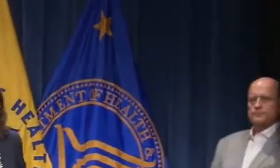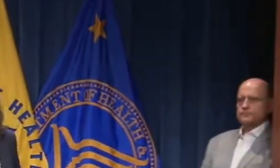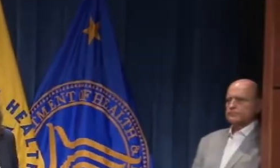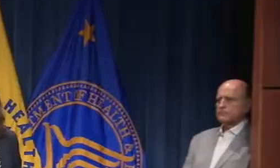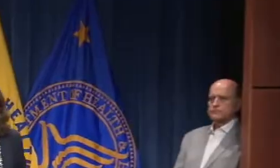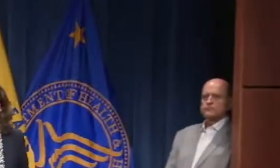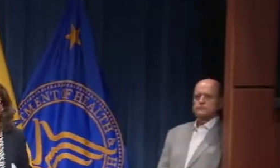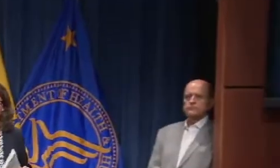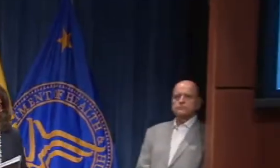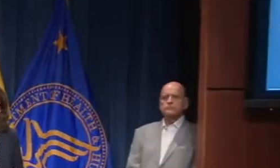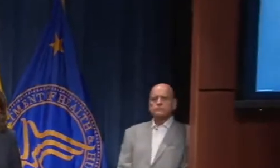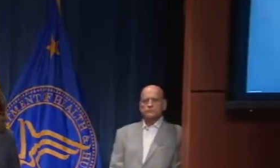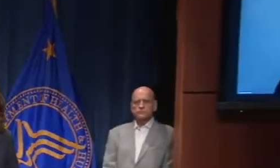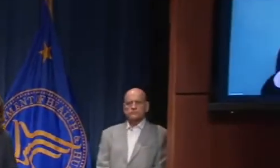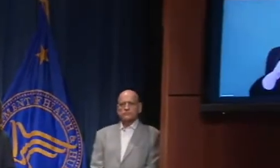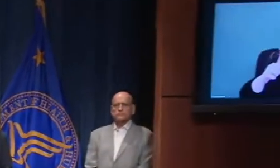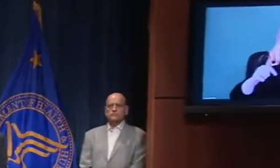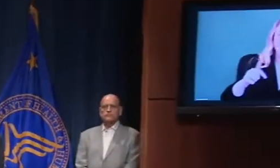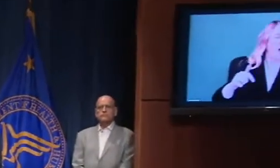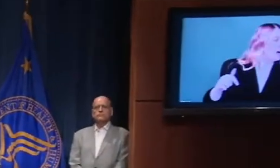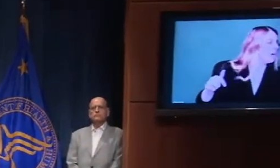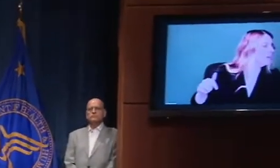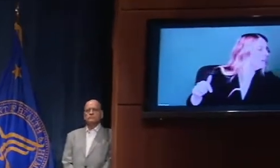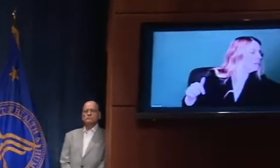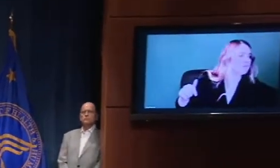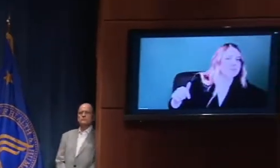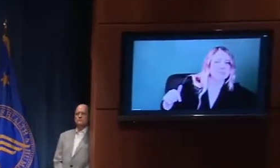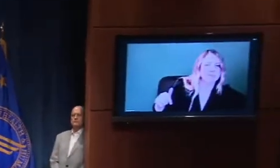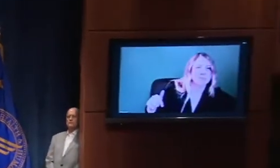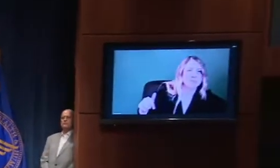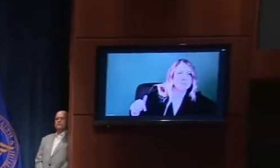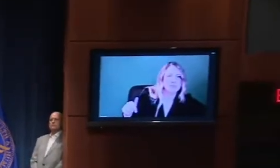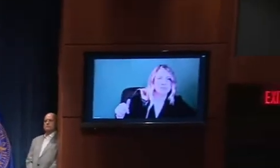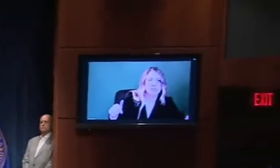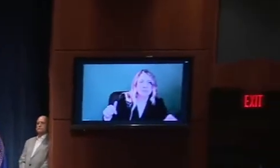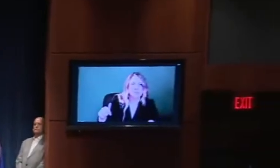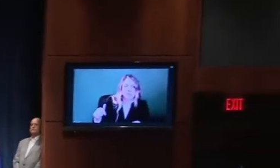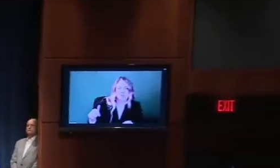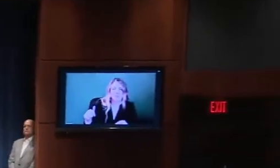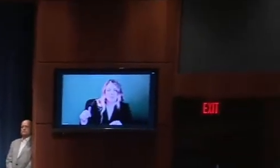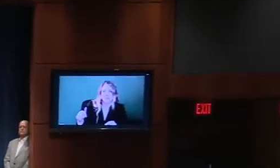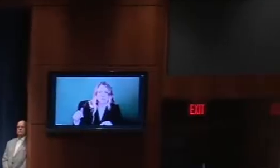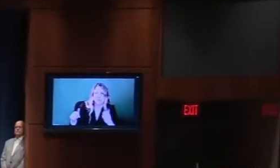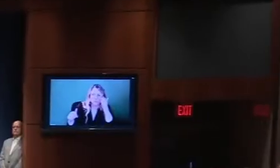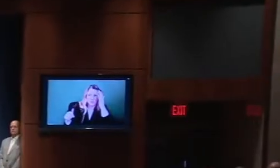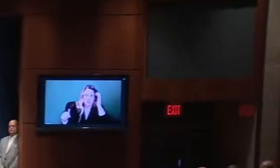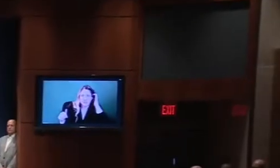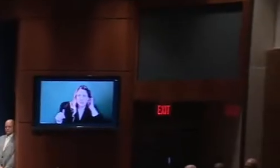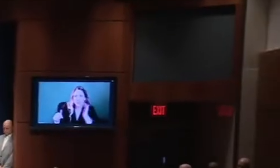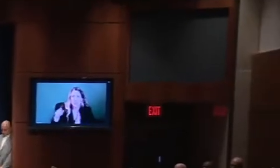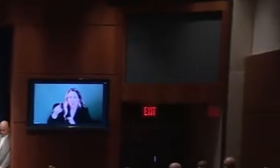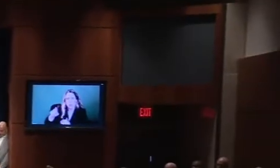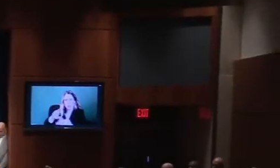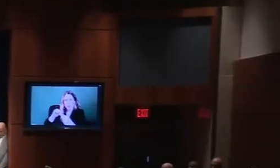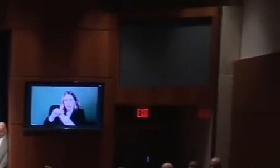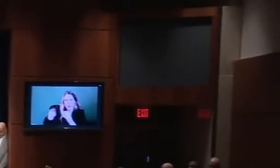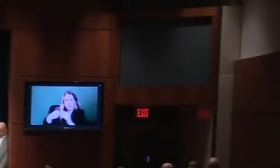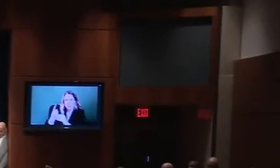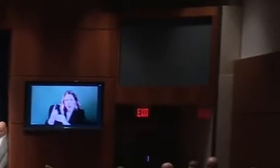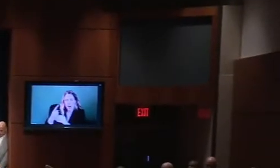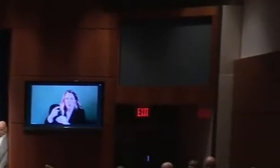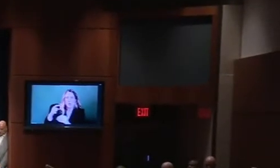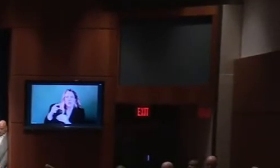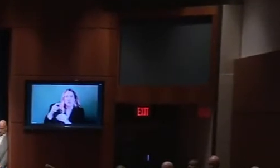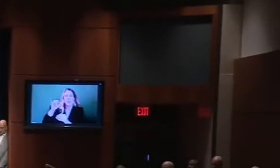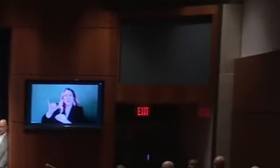not diagnosed with autism in 1994 when I initially did it. It took me 5 years to get diagnosed later. you also talked about the fact that the numbers